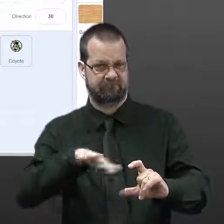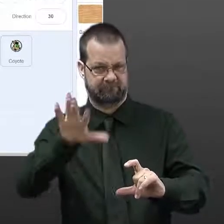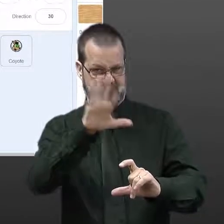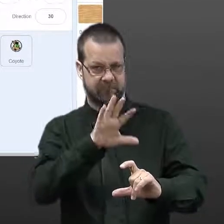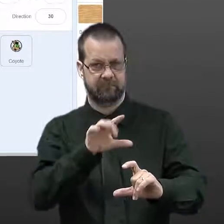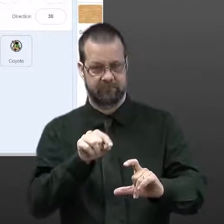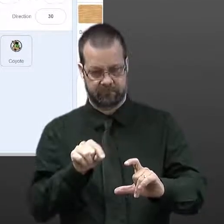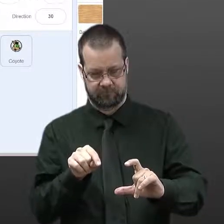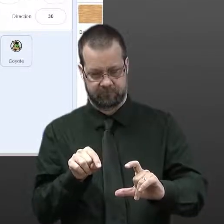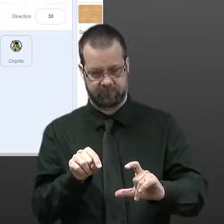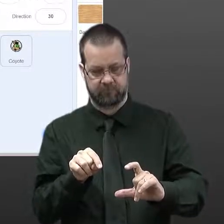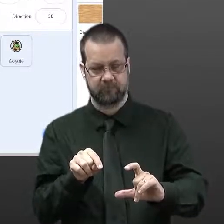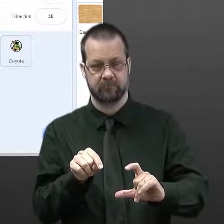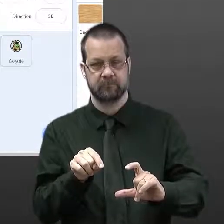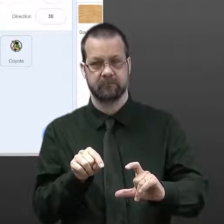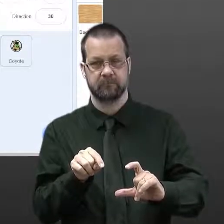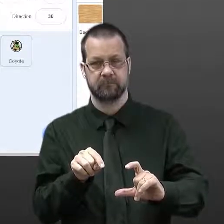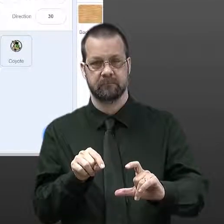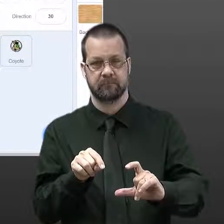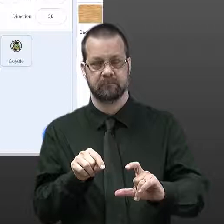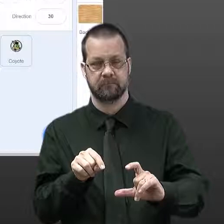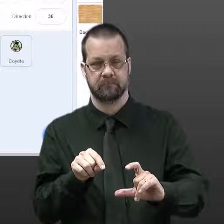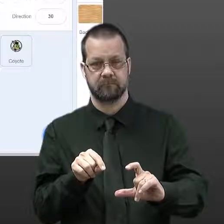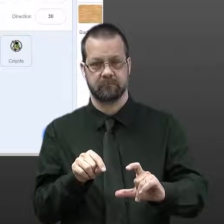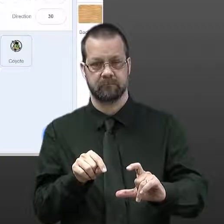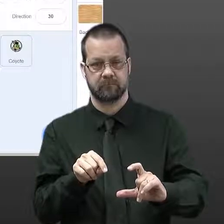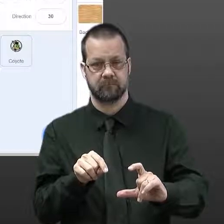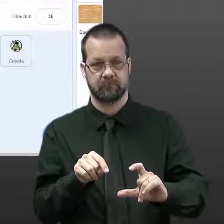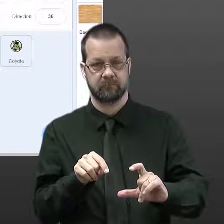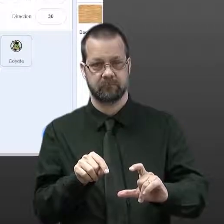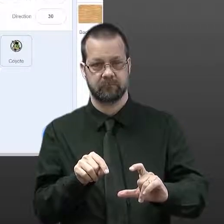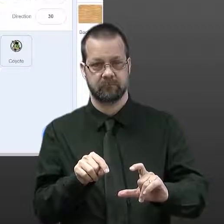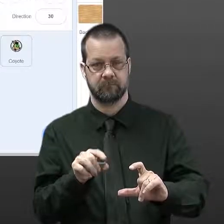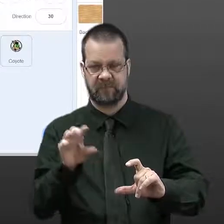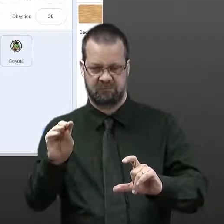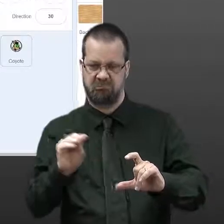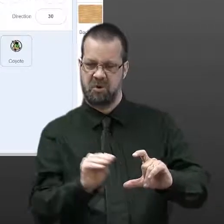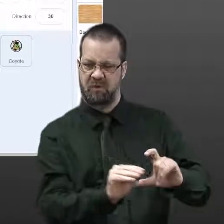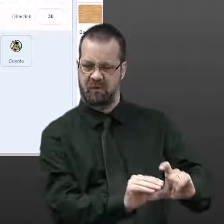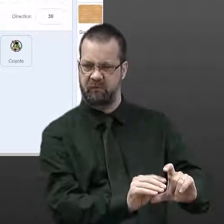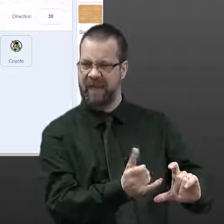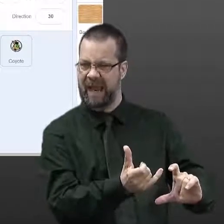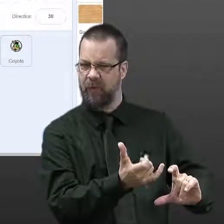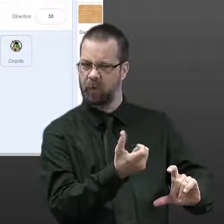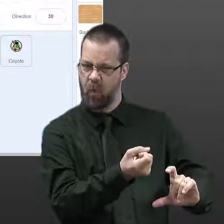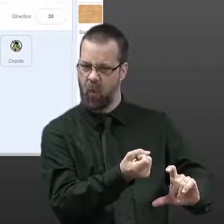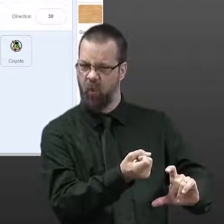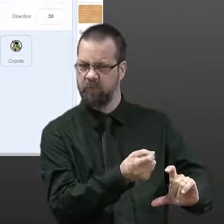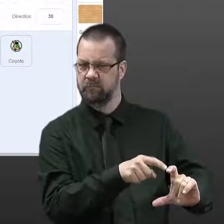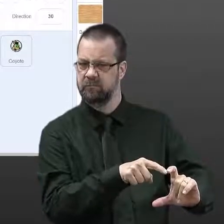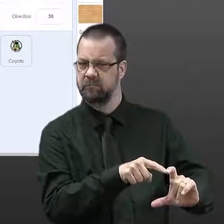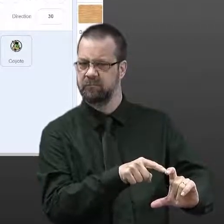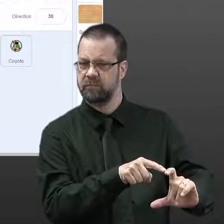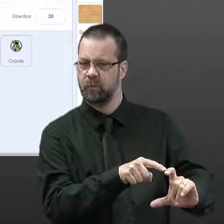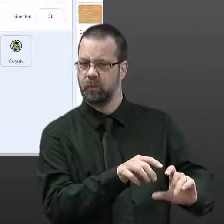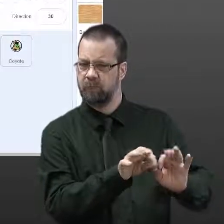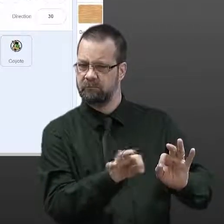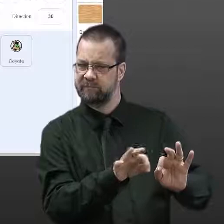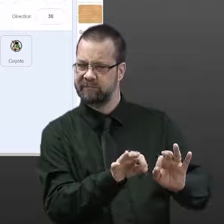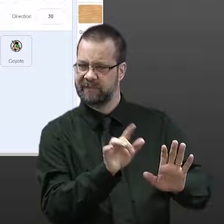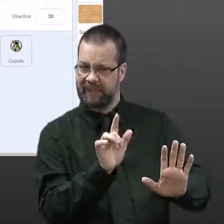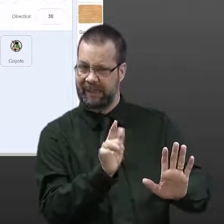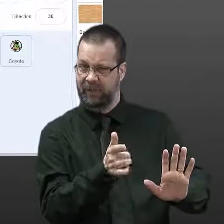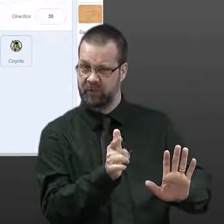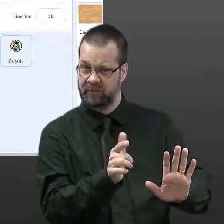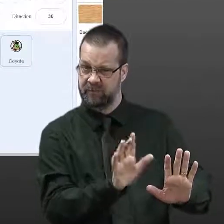your workspace by default. It'll automatically create that for you. just stick that off to the side for right now. We're going